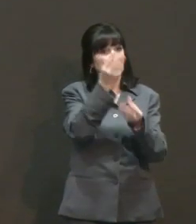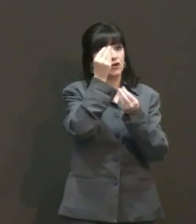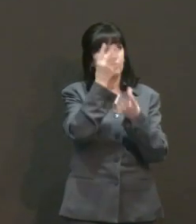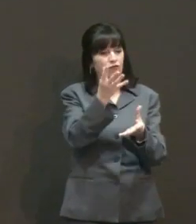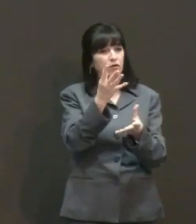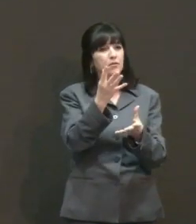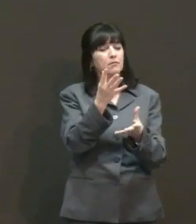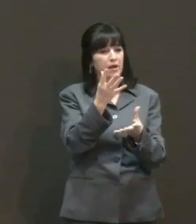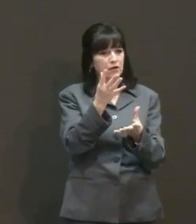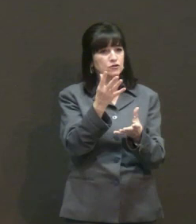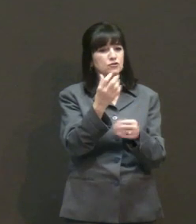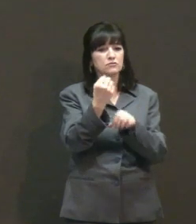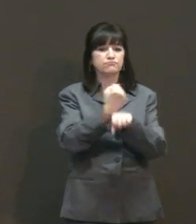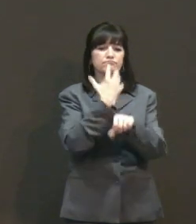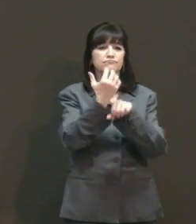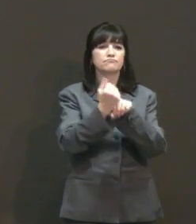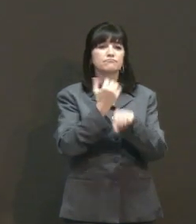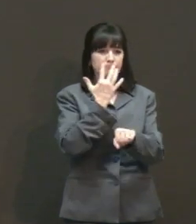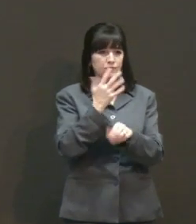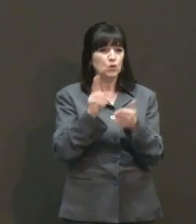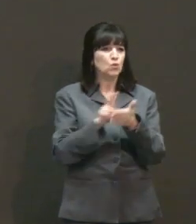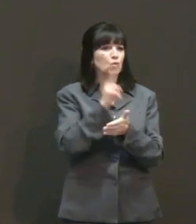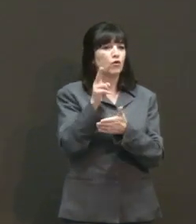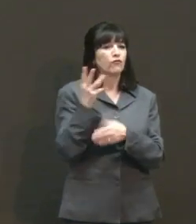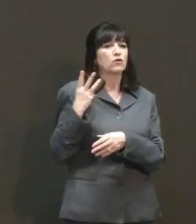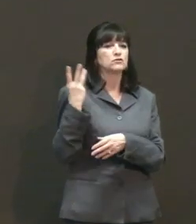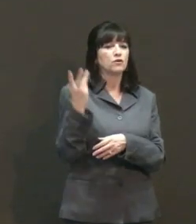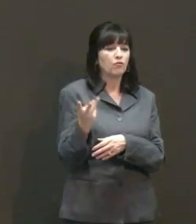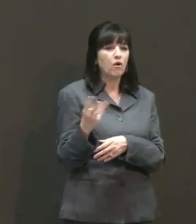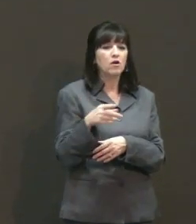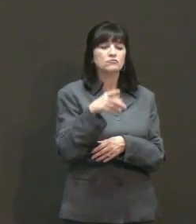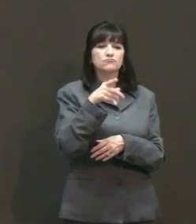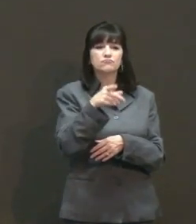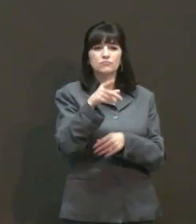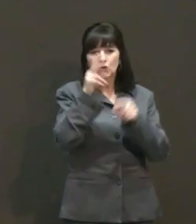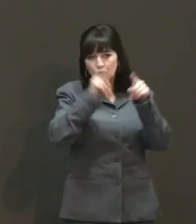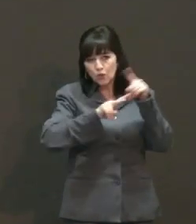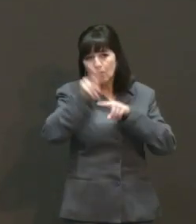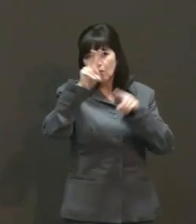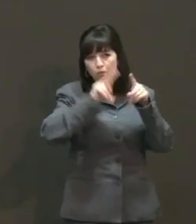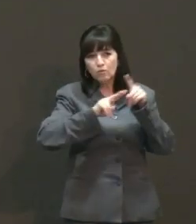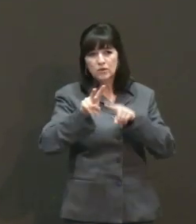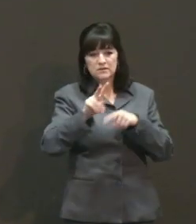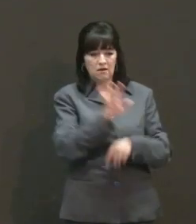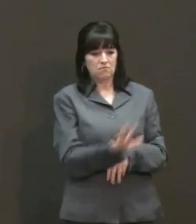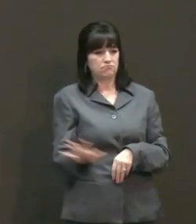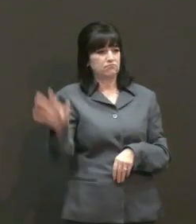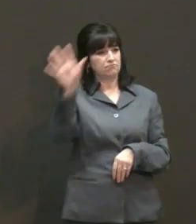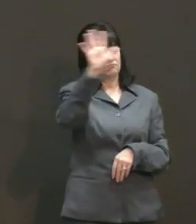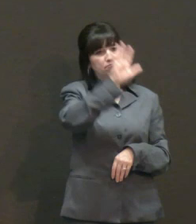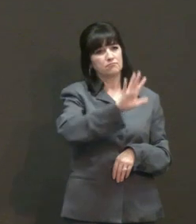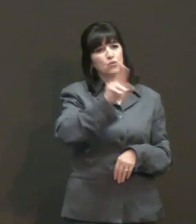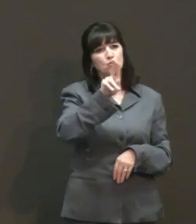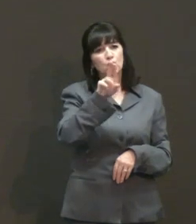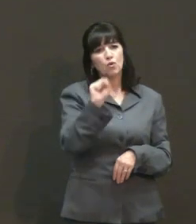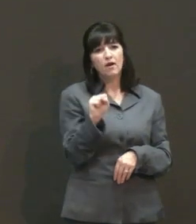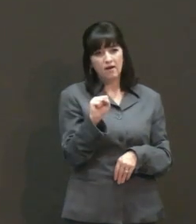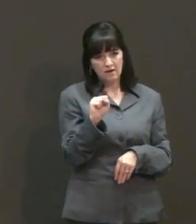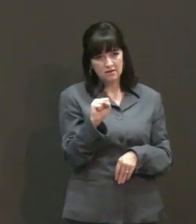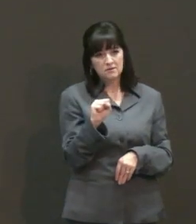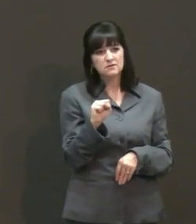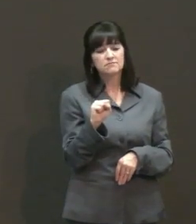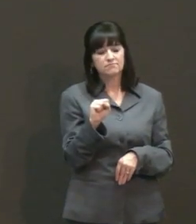to predict the surge and the peaks in various places across our country, said in their